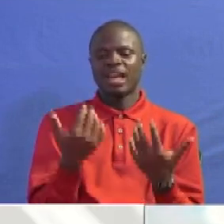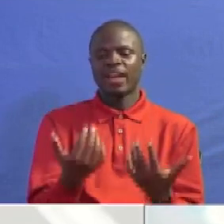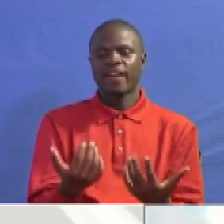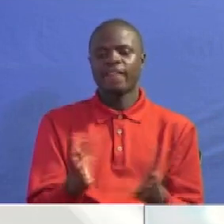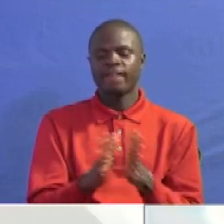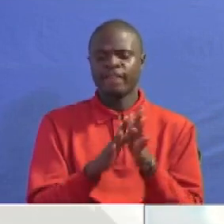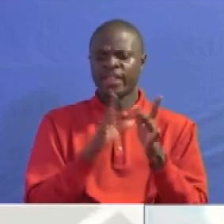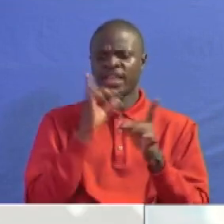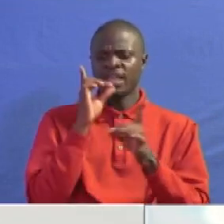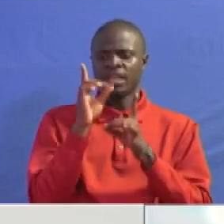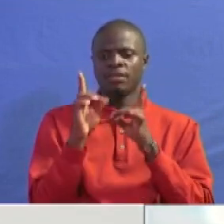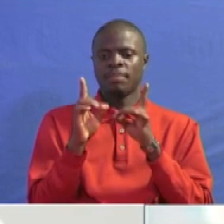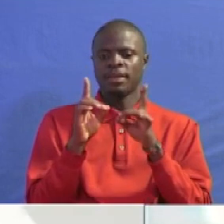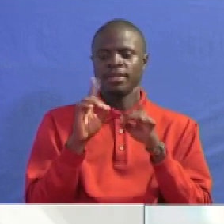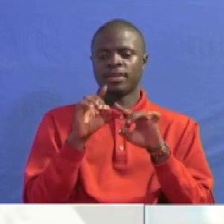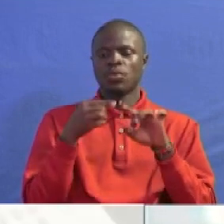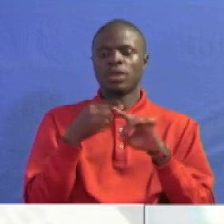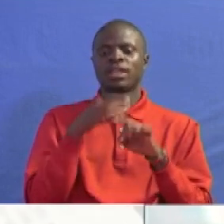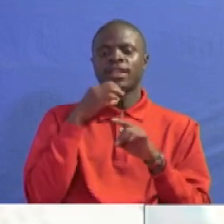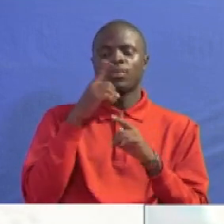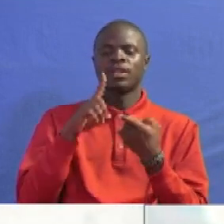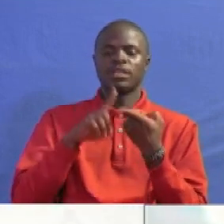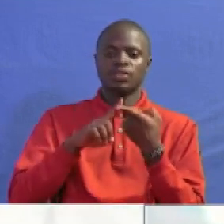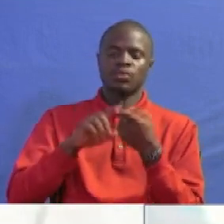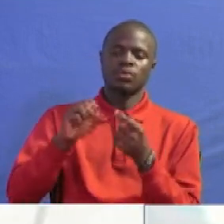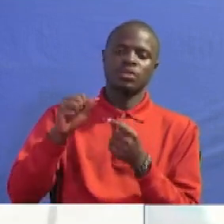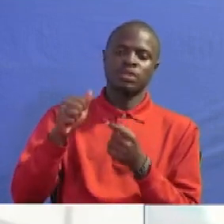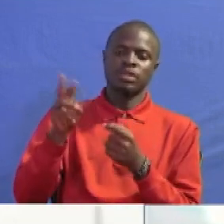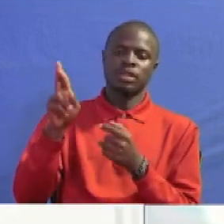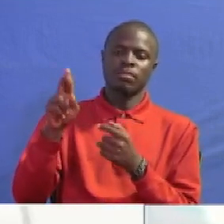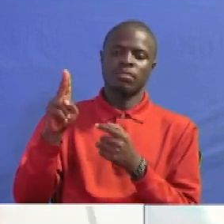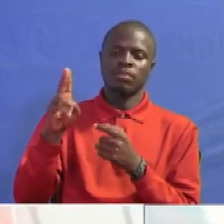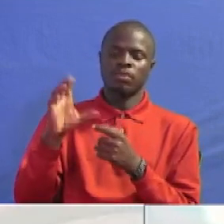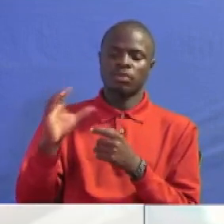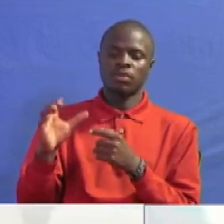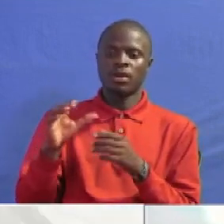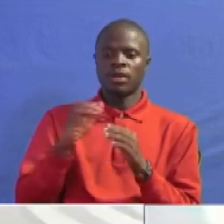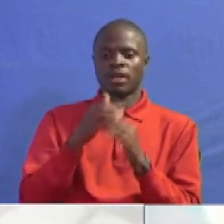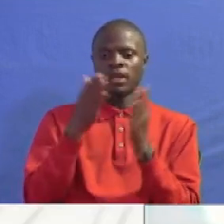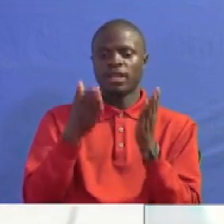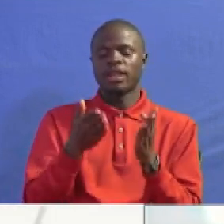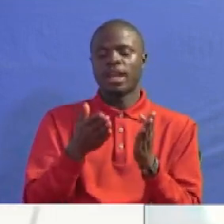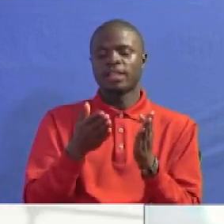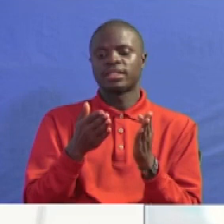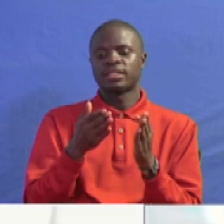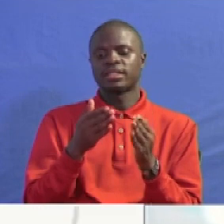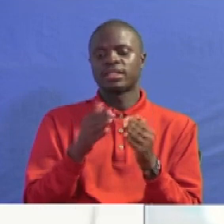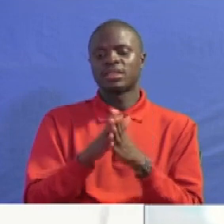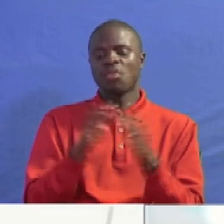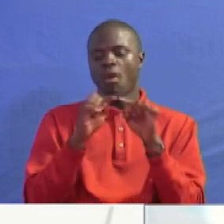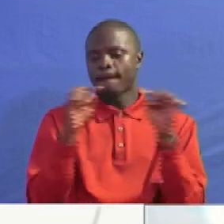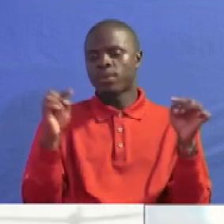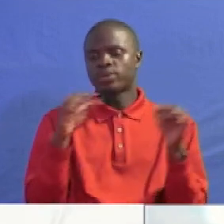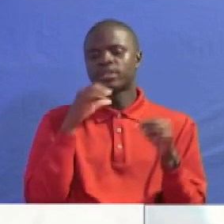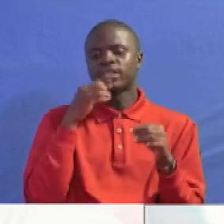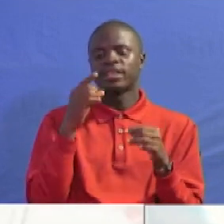shilling debate that went down during Gachagua's visit to Samburu County, and leaders from Samburu opposed Gachagua's one man,